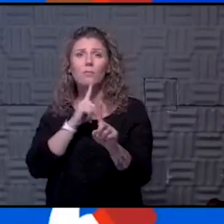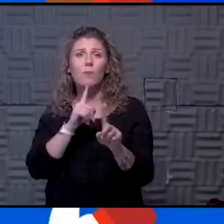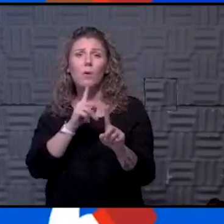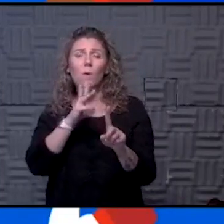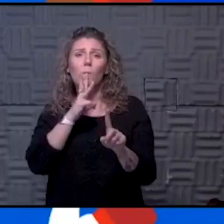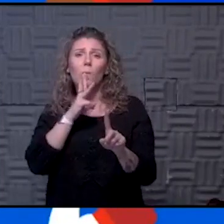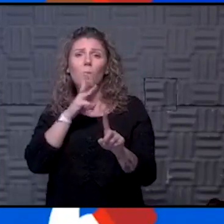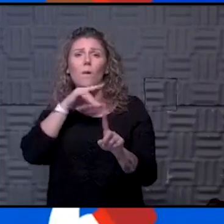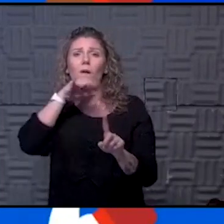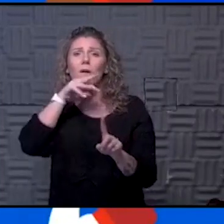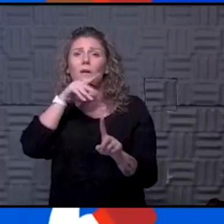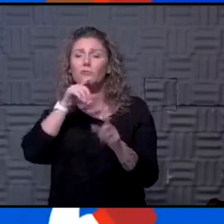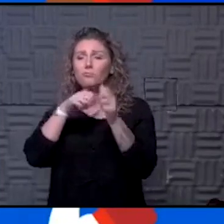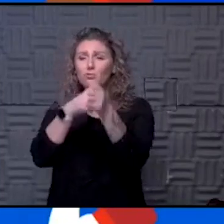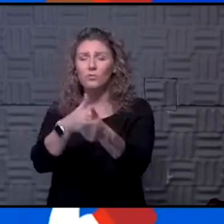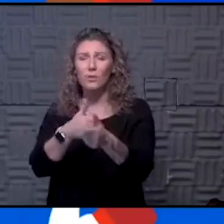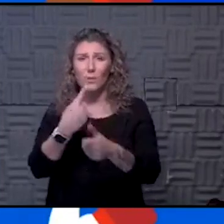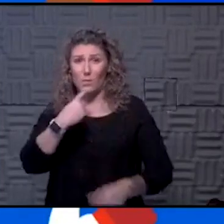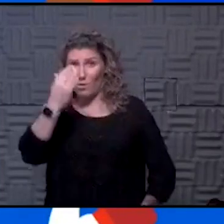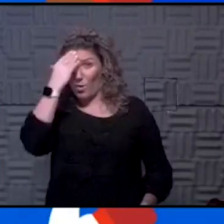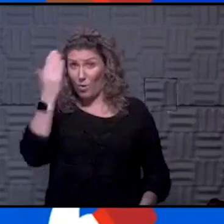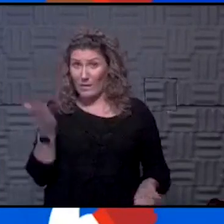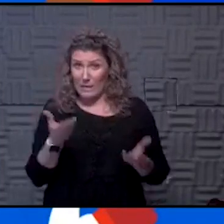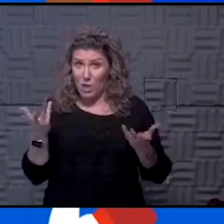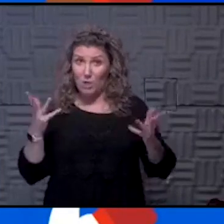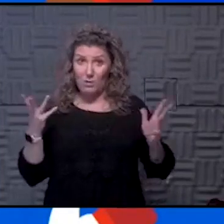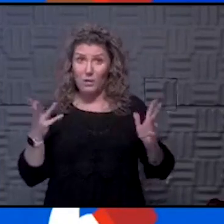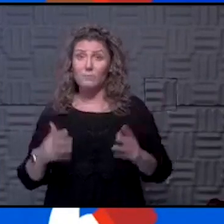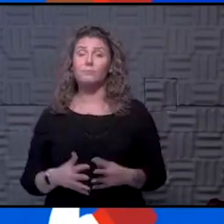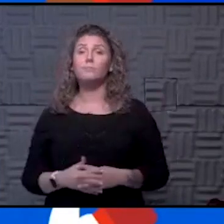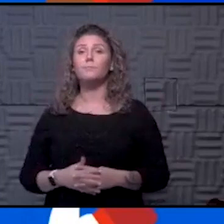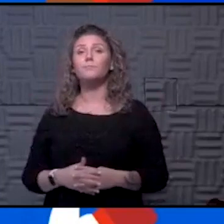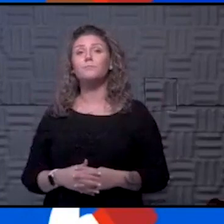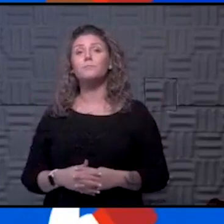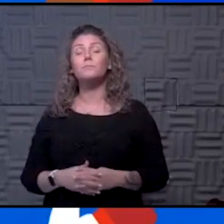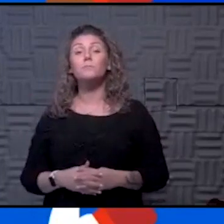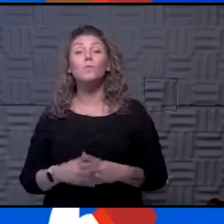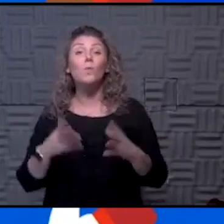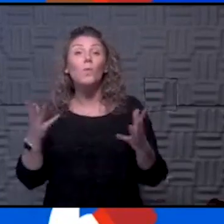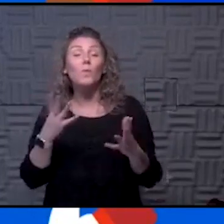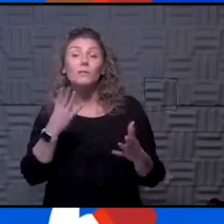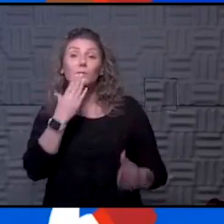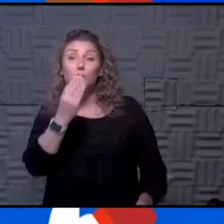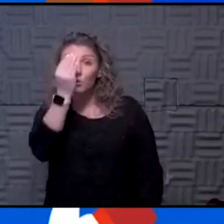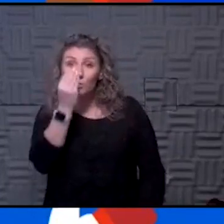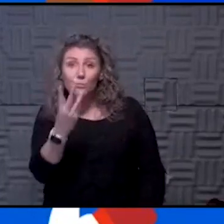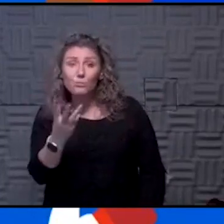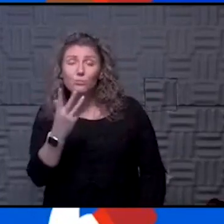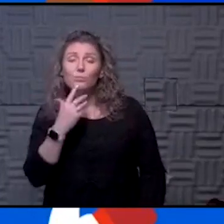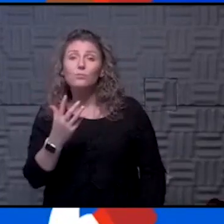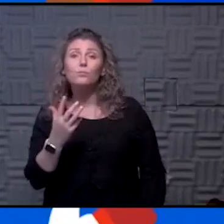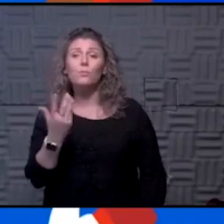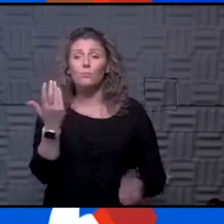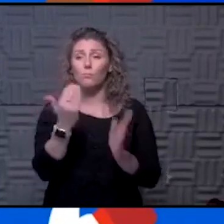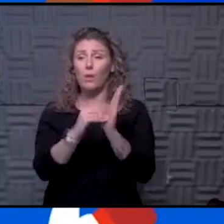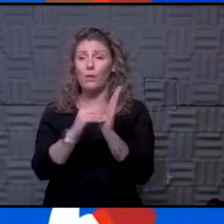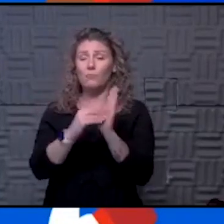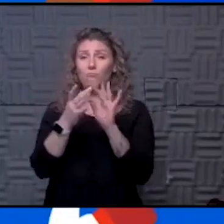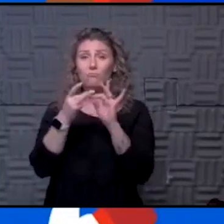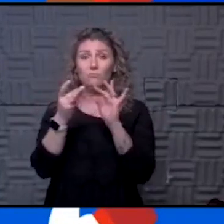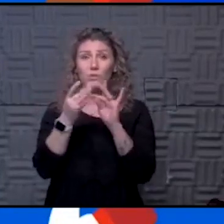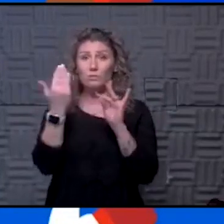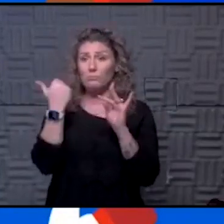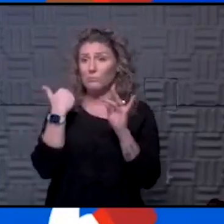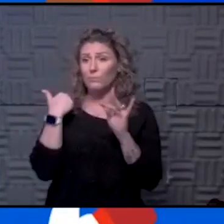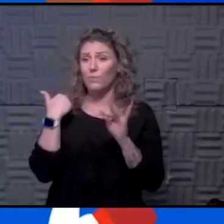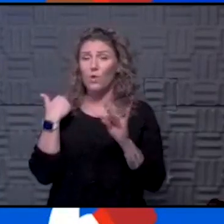so we know it's here. And so now the good news is, again, like it's been said before,